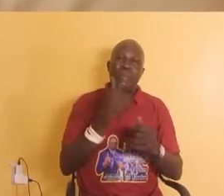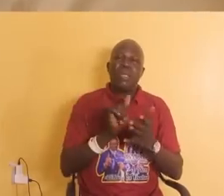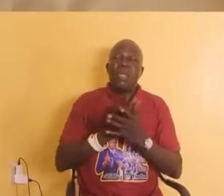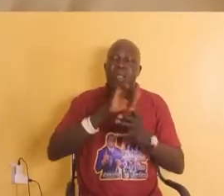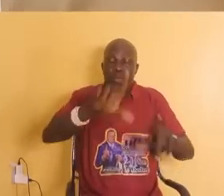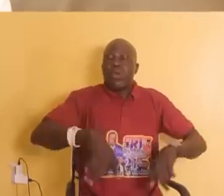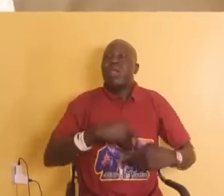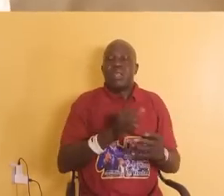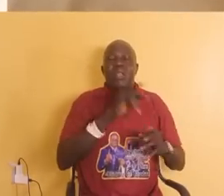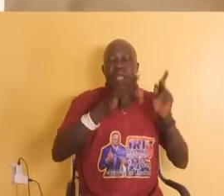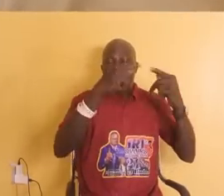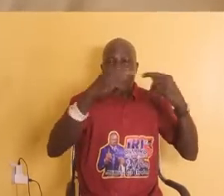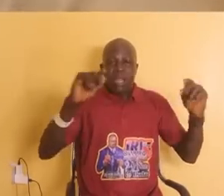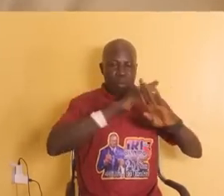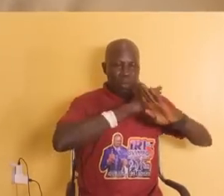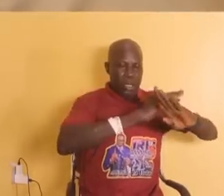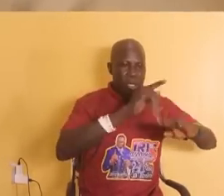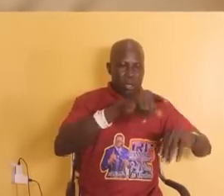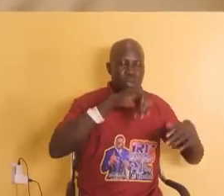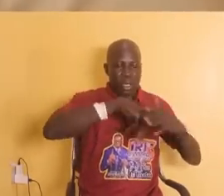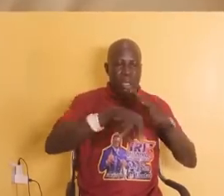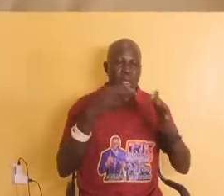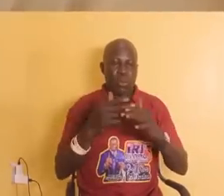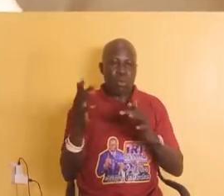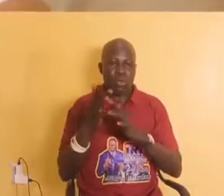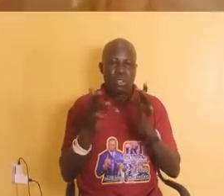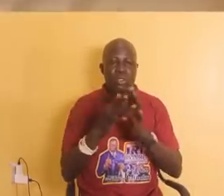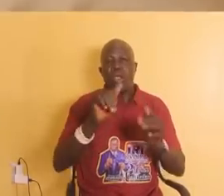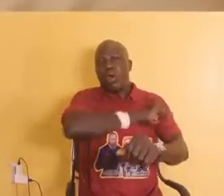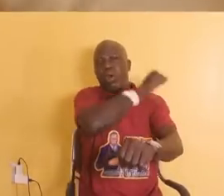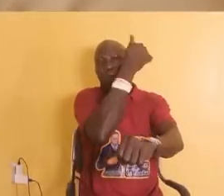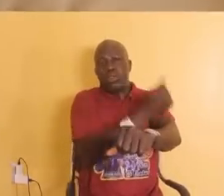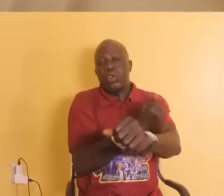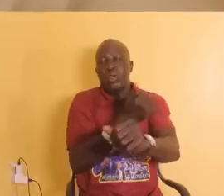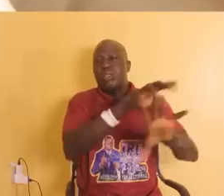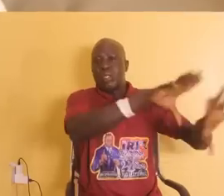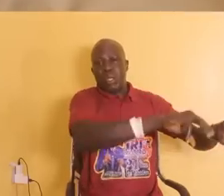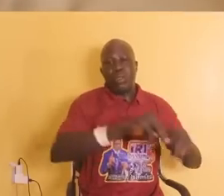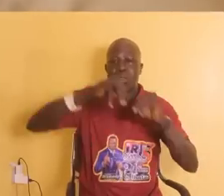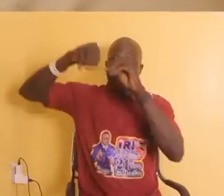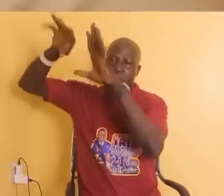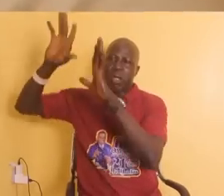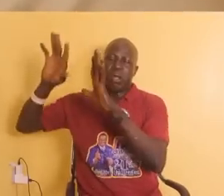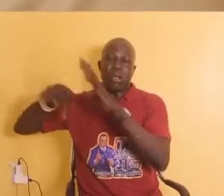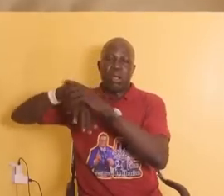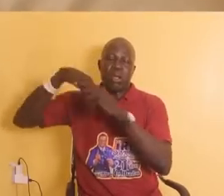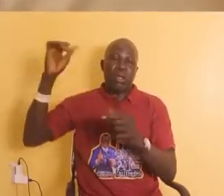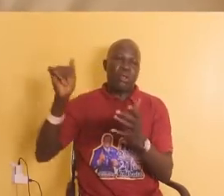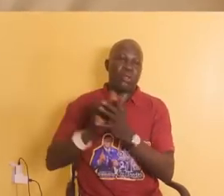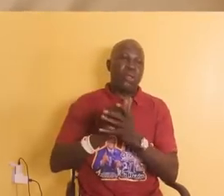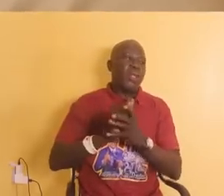aye da odu osi ni oruko Jesus ase gbe oja de